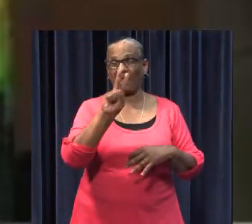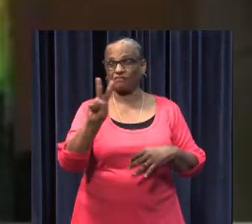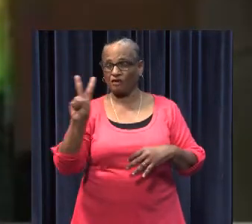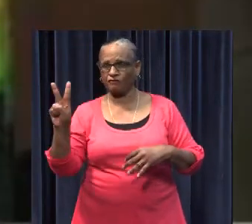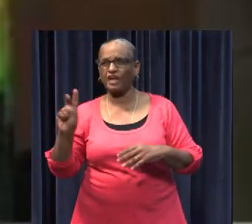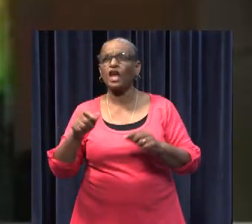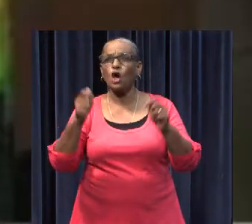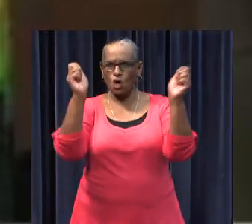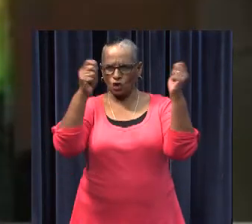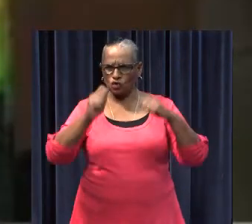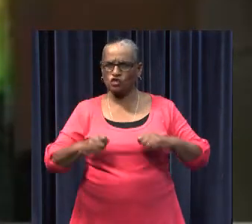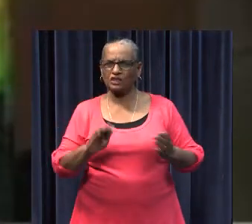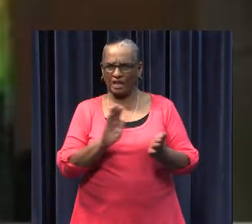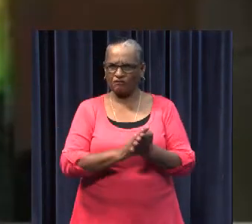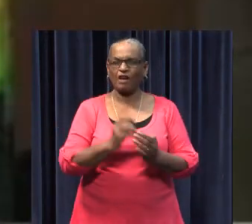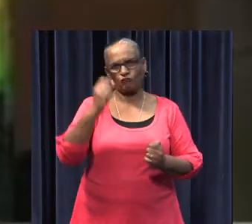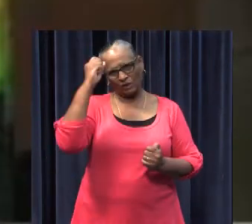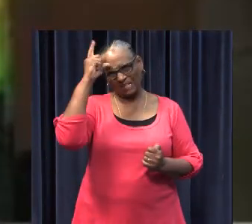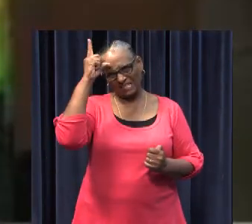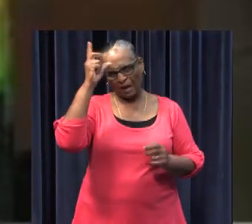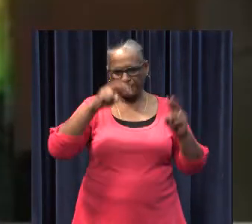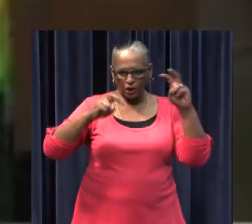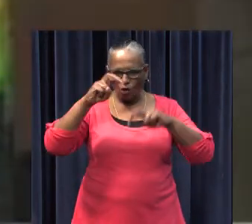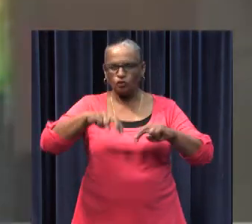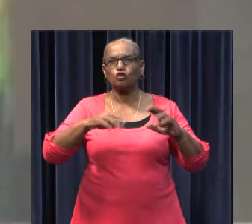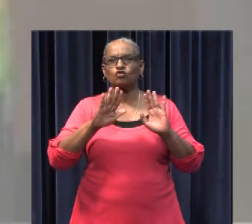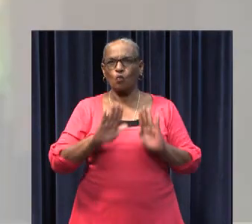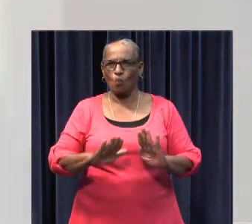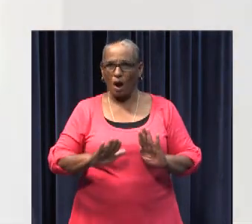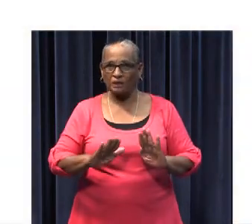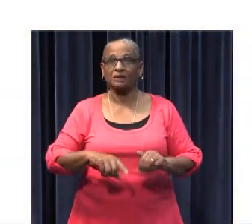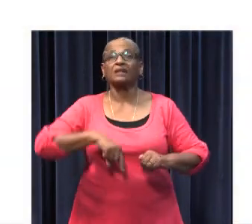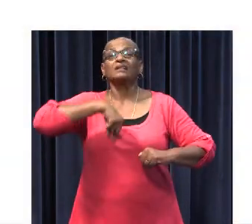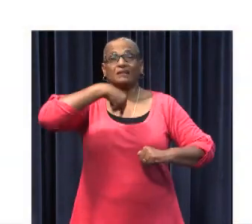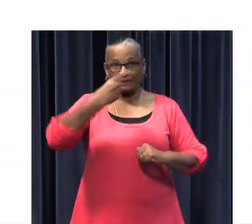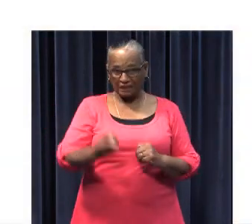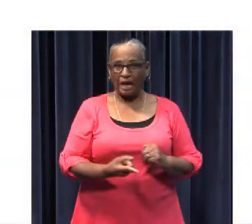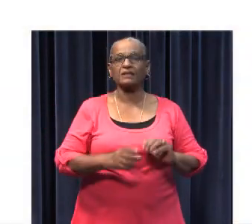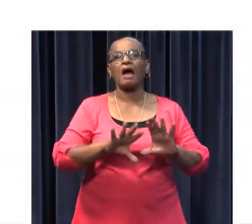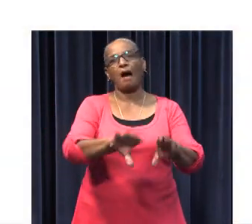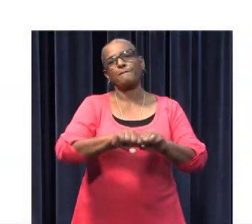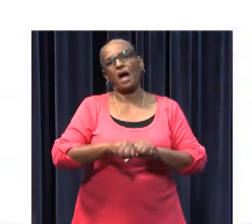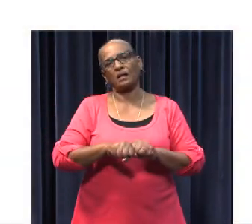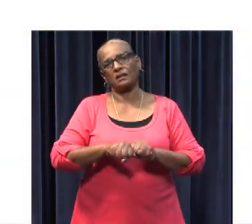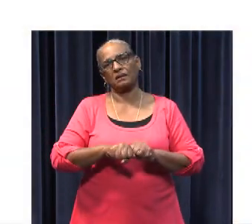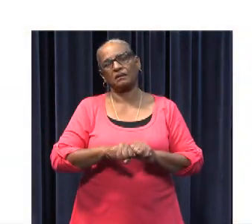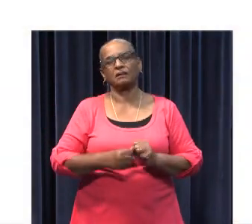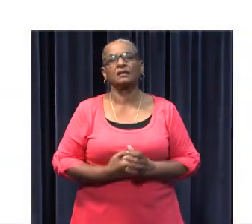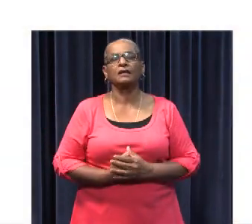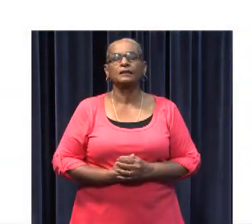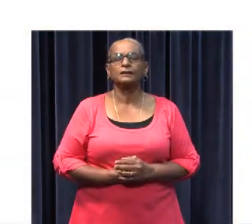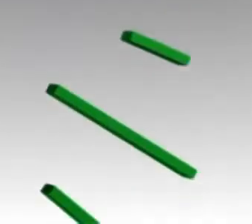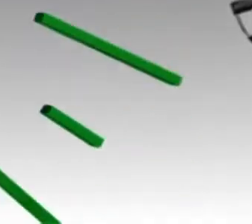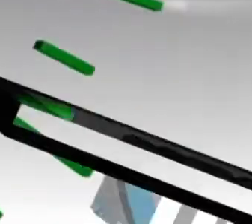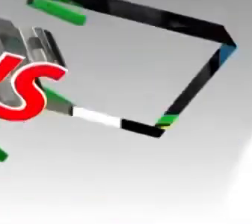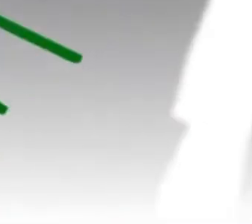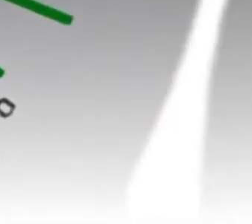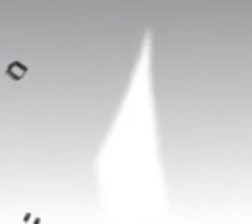of Agriculture, Livestock and Fisheries awaits the results of the scientific research before it takes